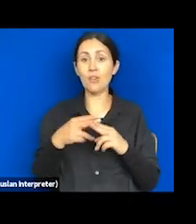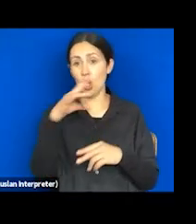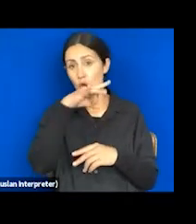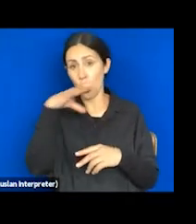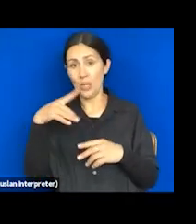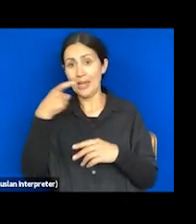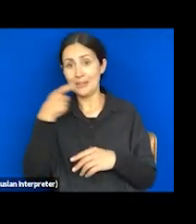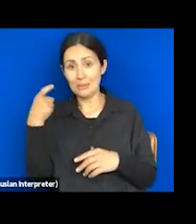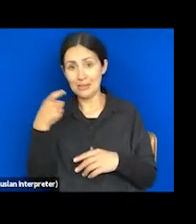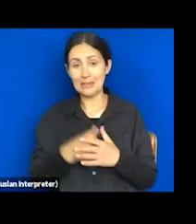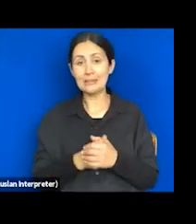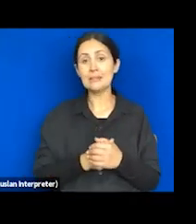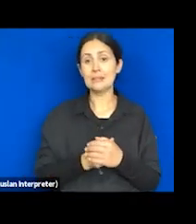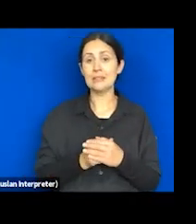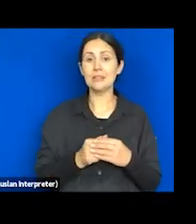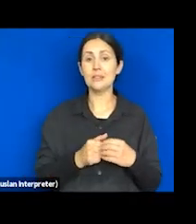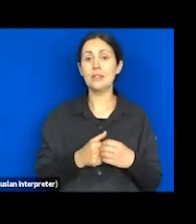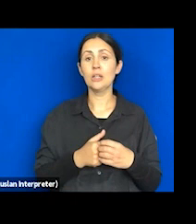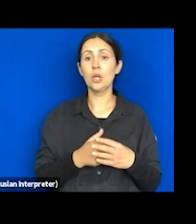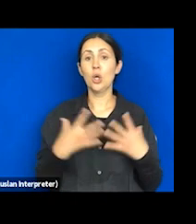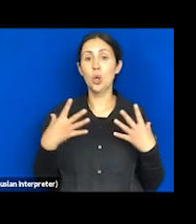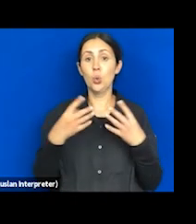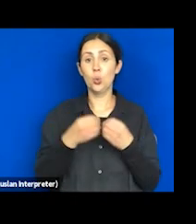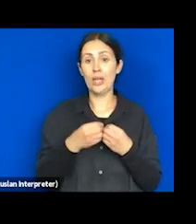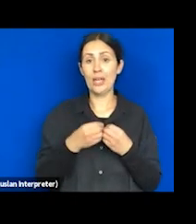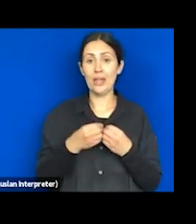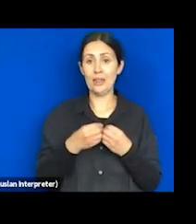dependence, with